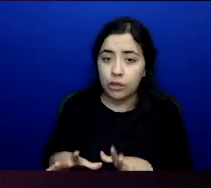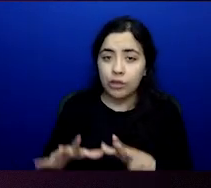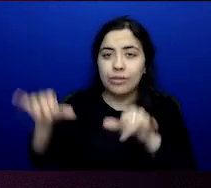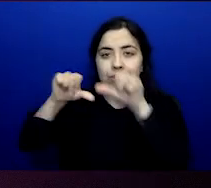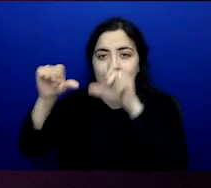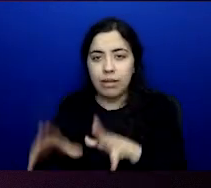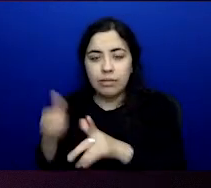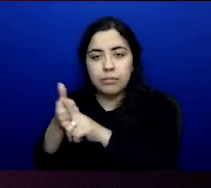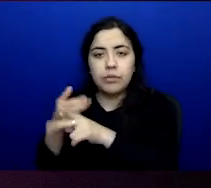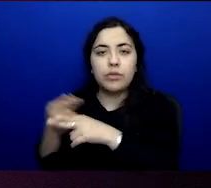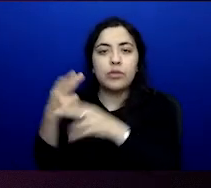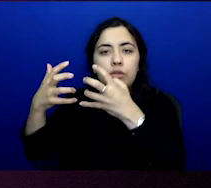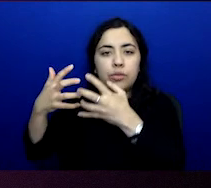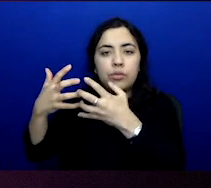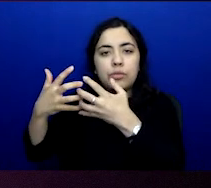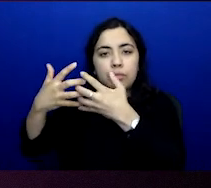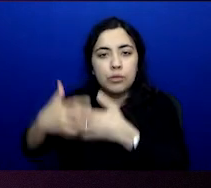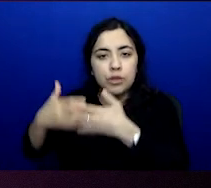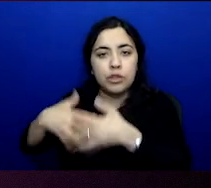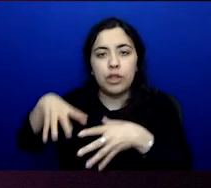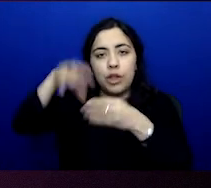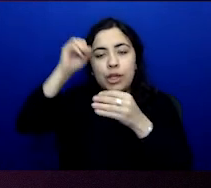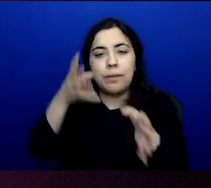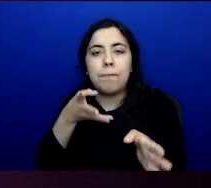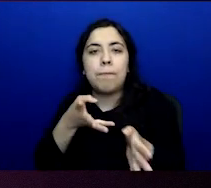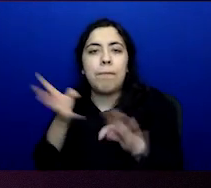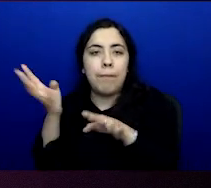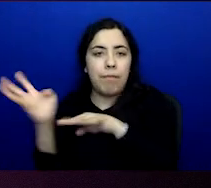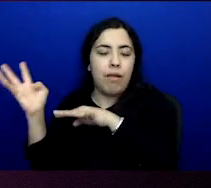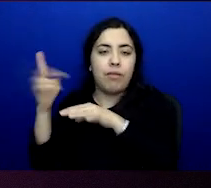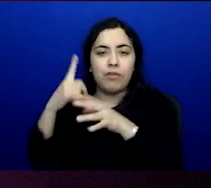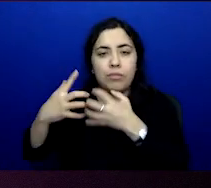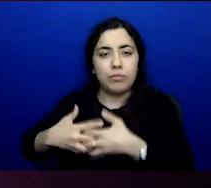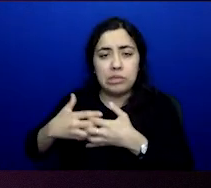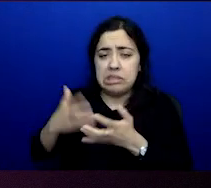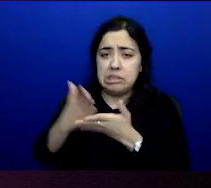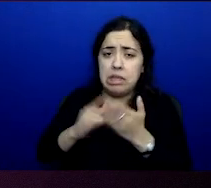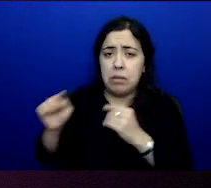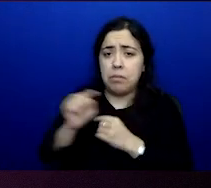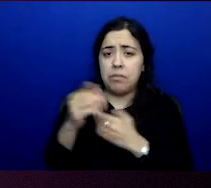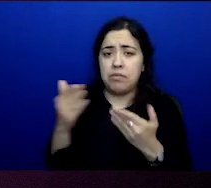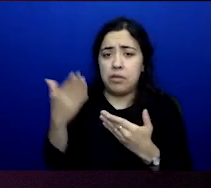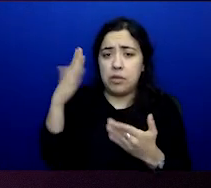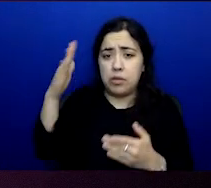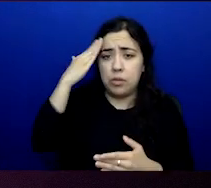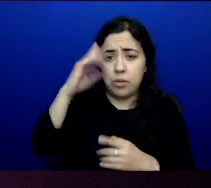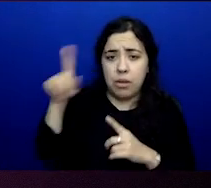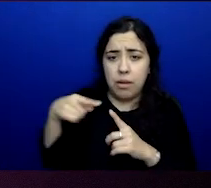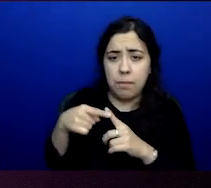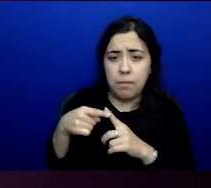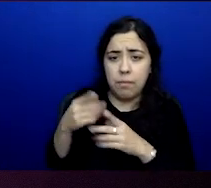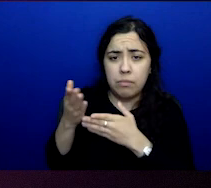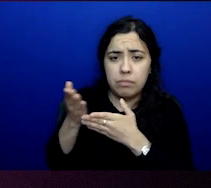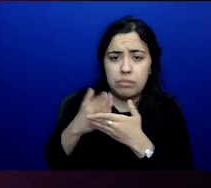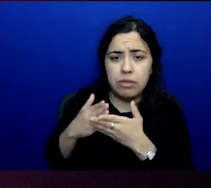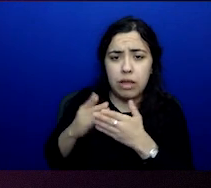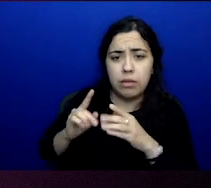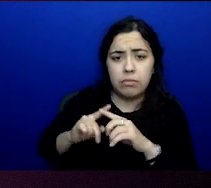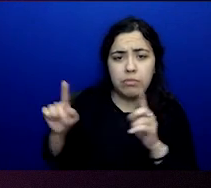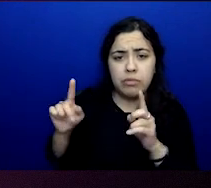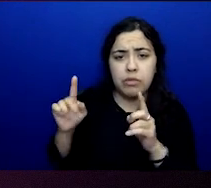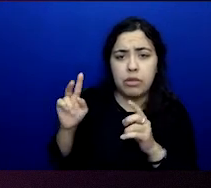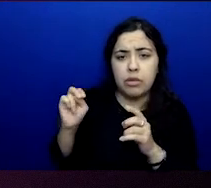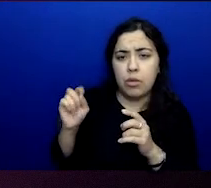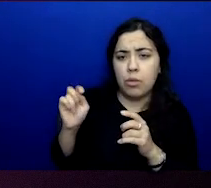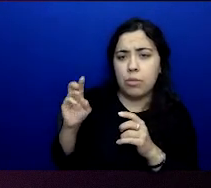learning pipeline locally on their machines. So I guess maybe some of you know about Jupyter notebooks if you have dabbled a little bit with data